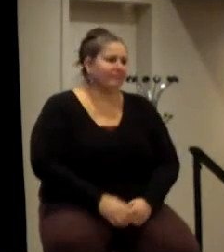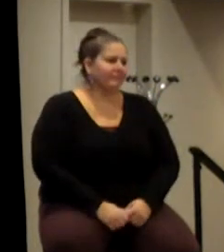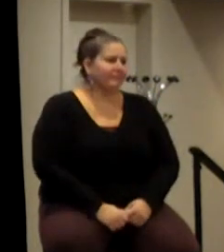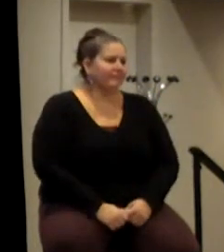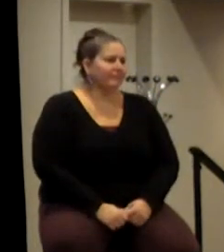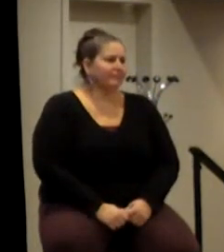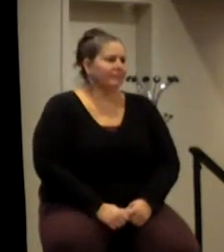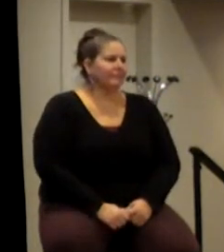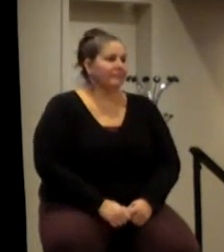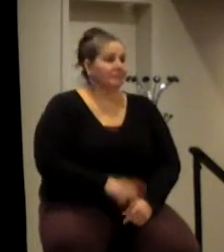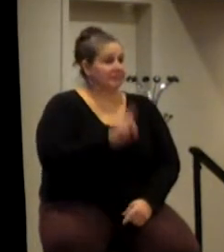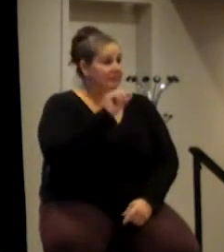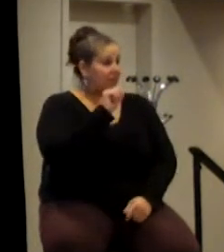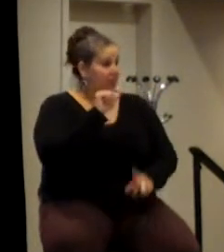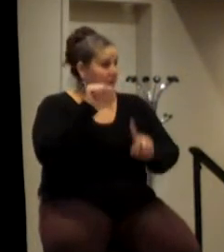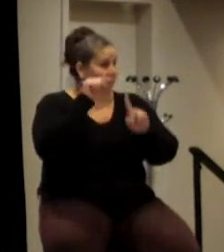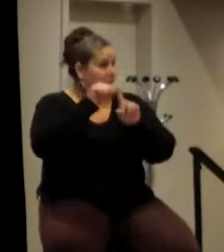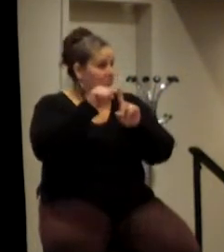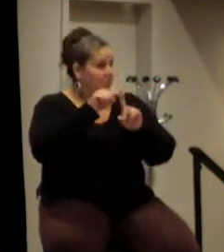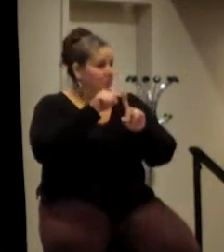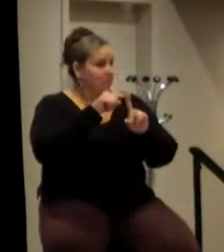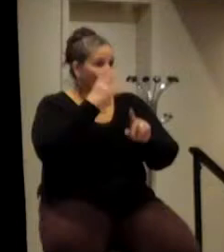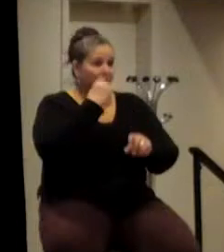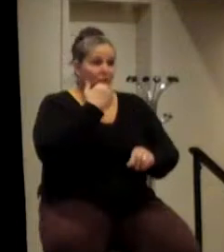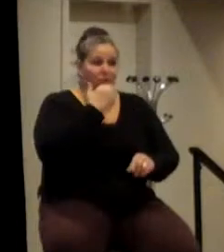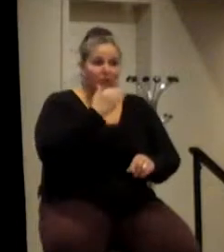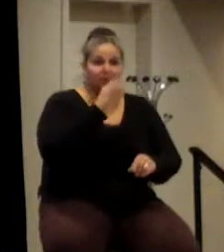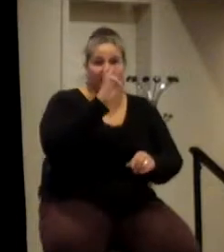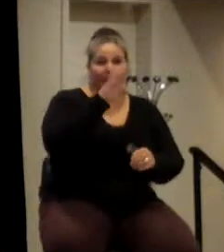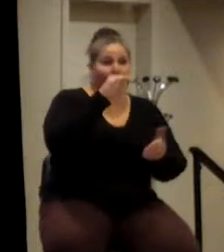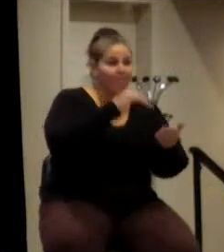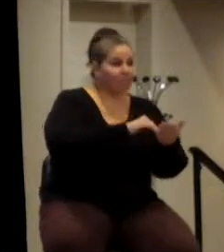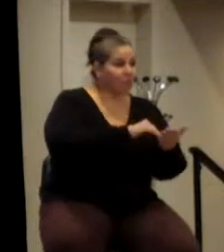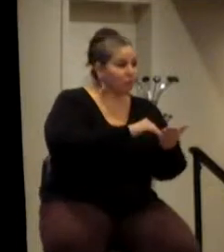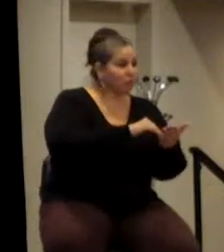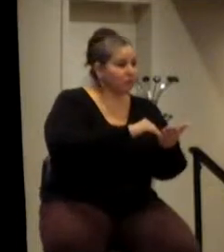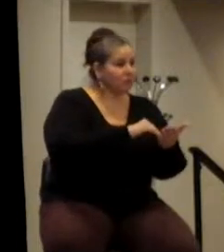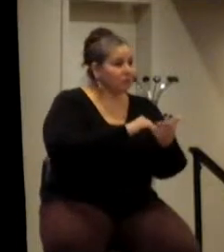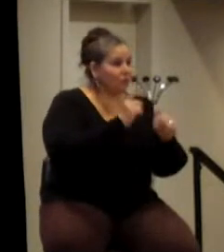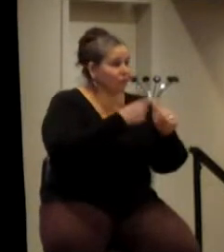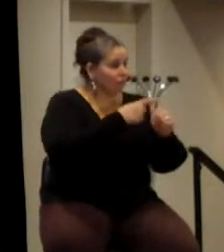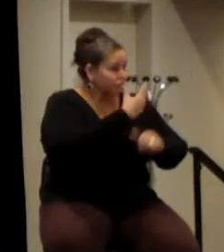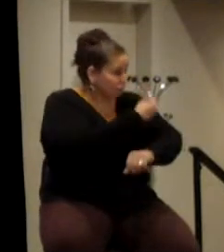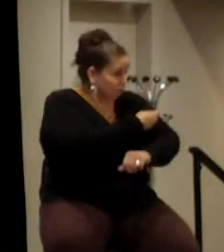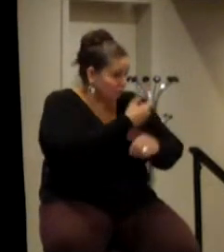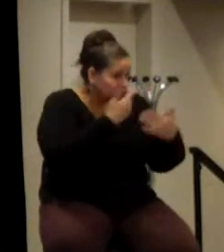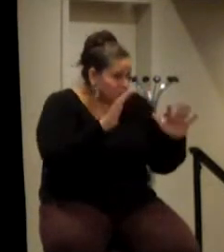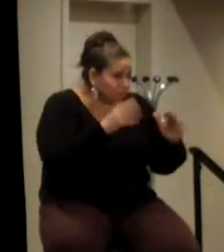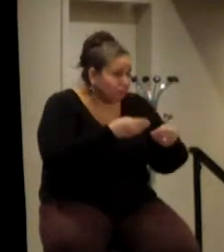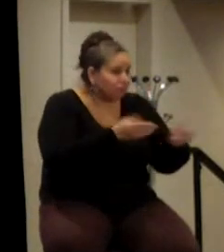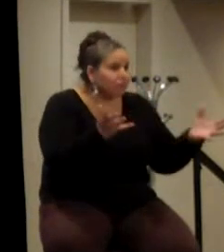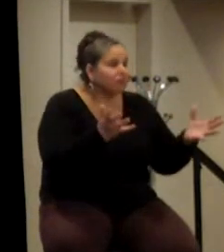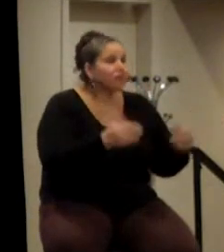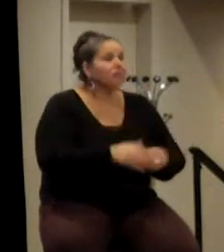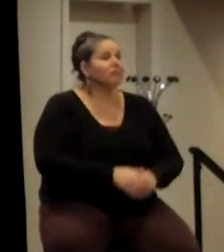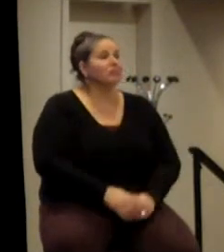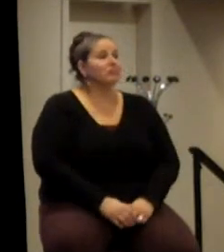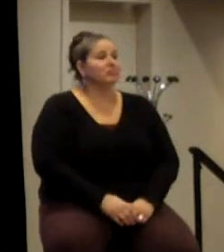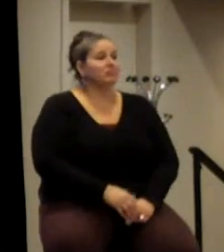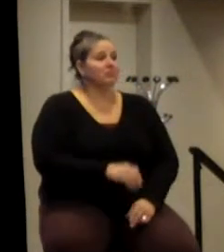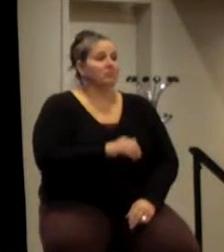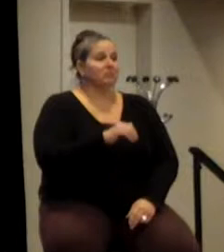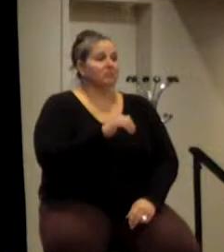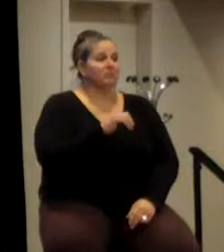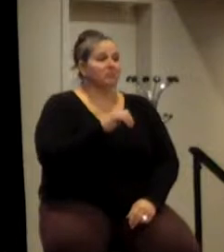far, first shots. I think over 30,000 have gotten second shots as well. Tomorrow that number is going to be up probably close to another couple